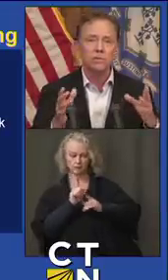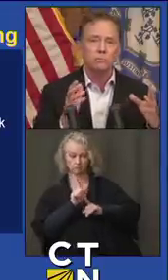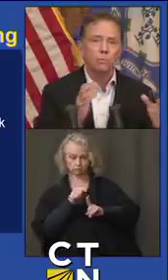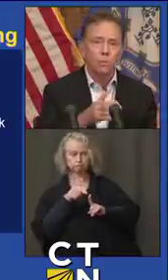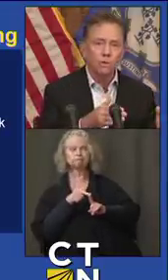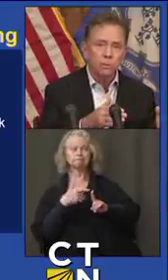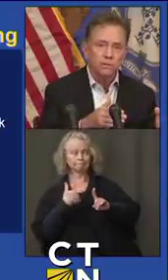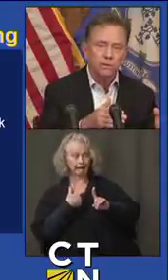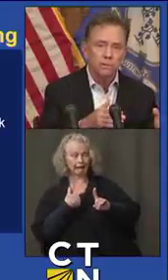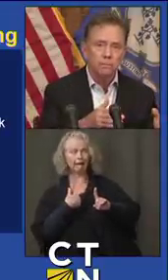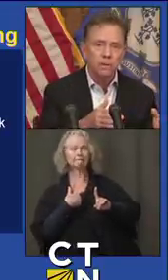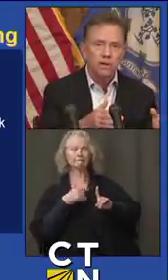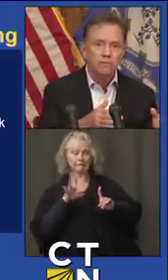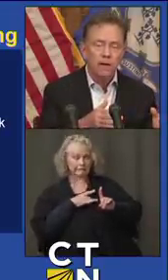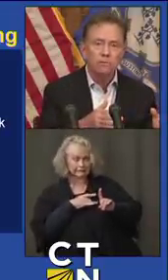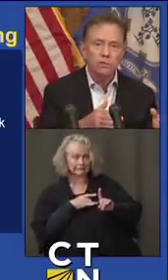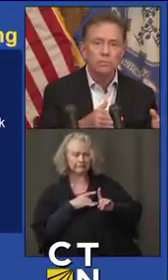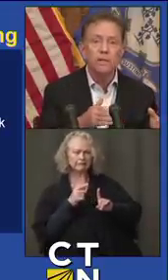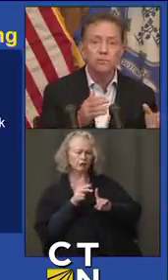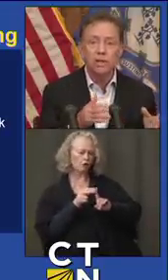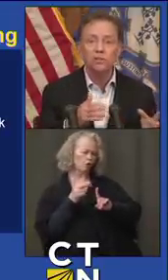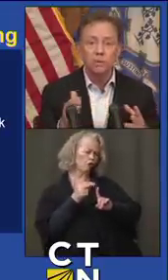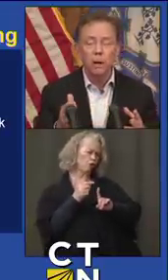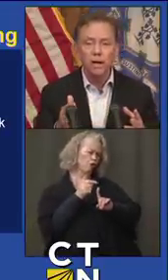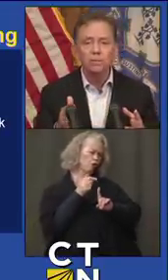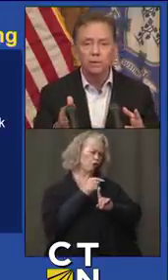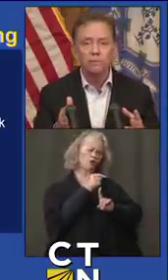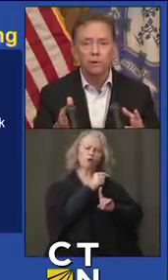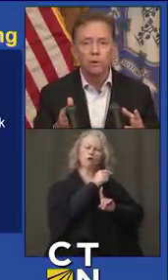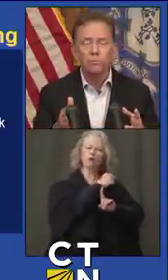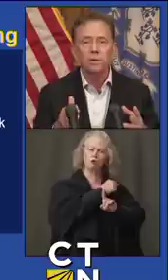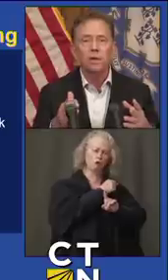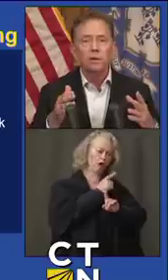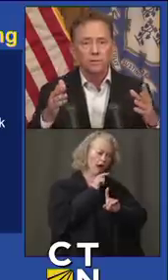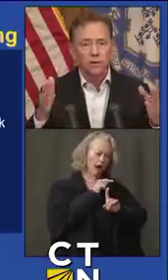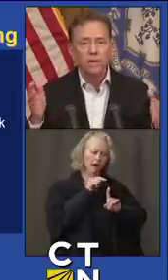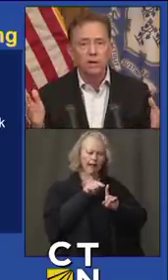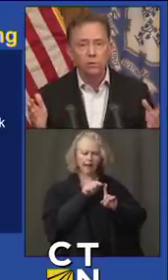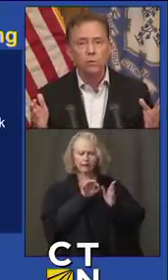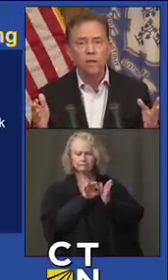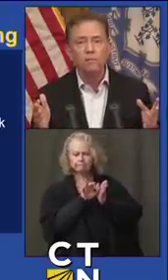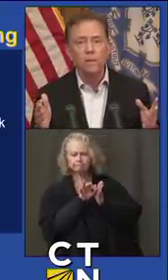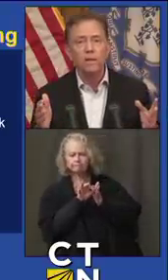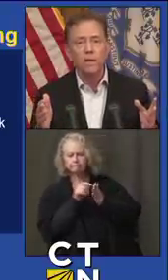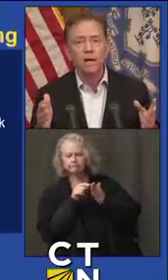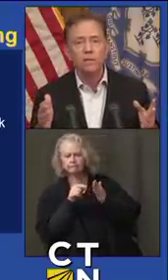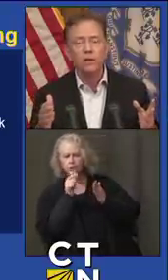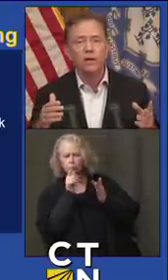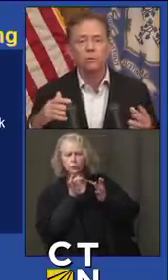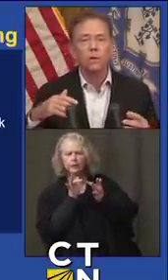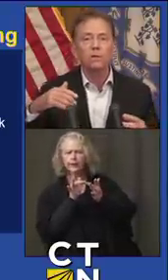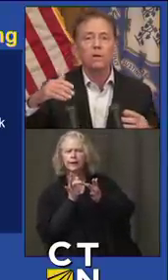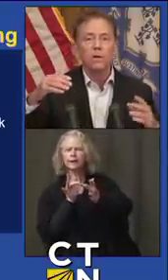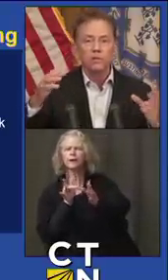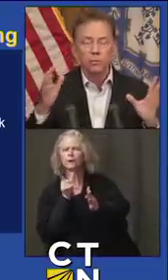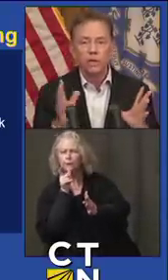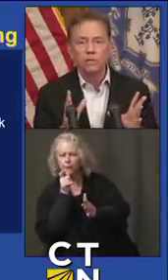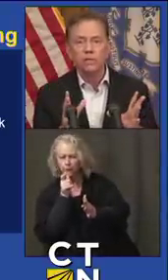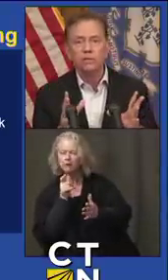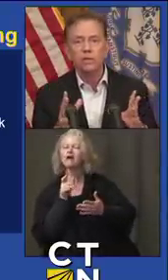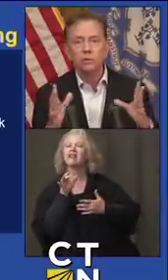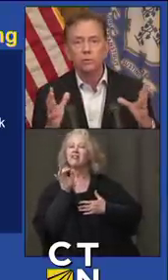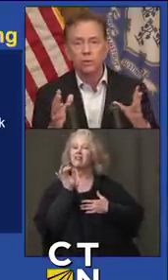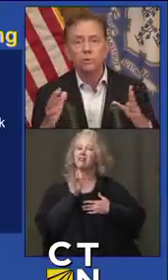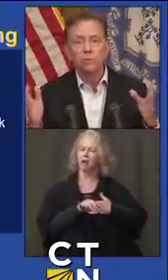us to, once we've found somebody has tested positive for COVID, to find out who they've been in contact with so we